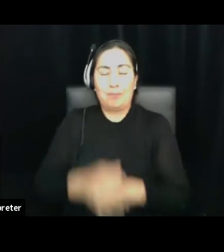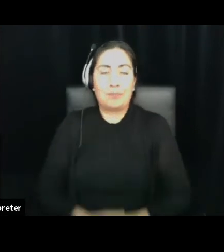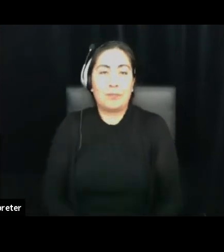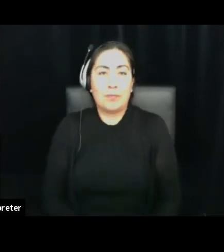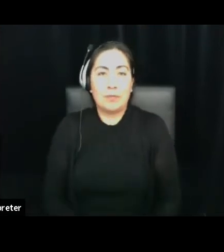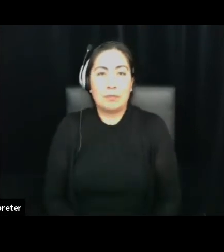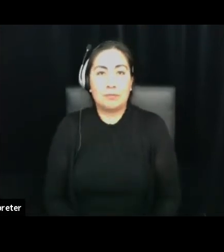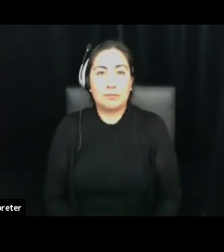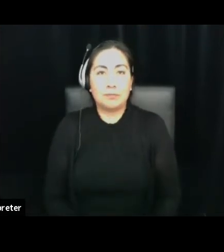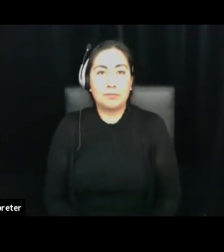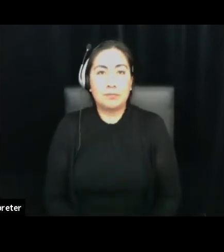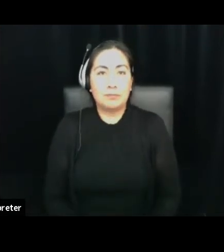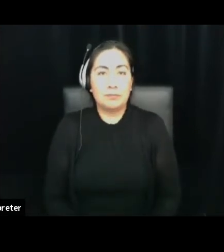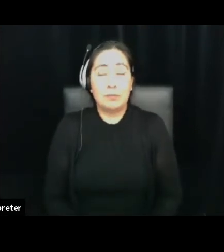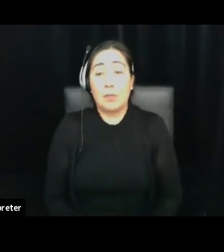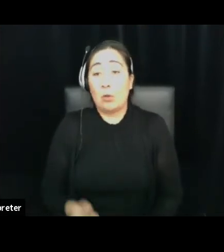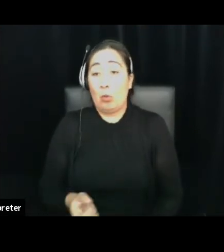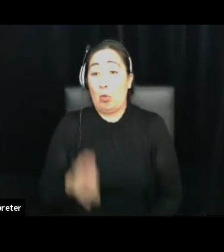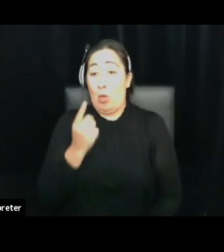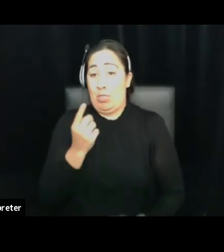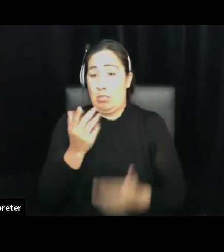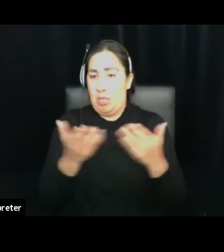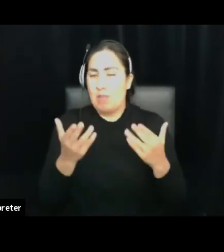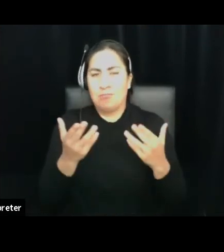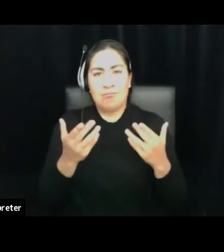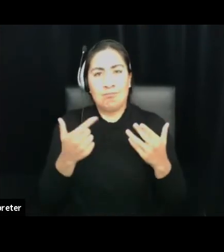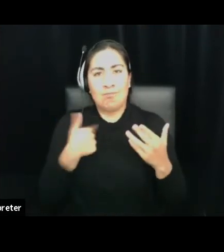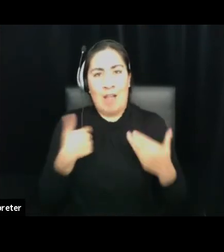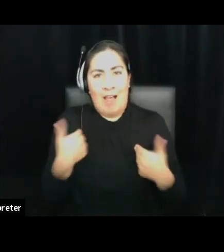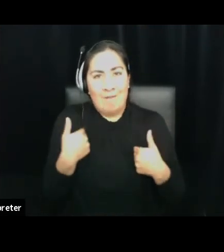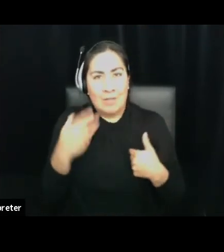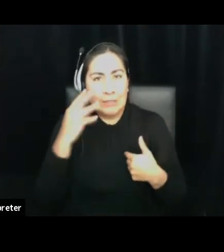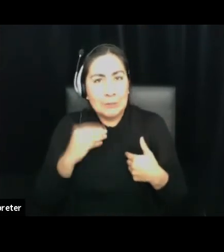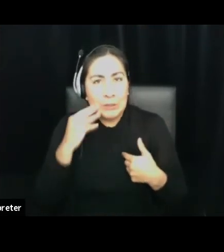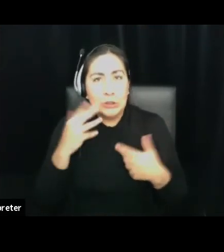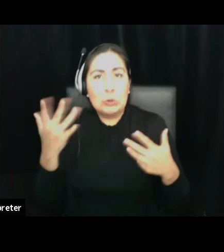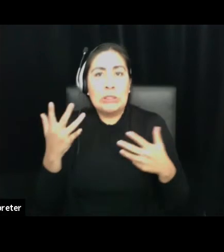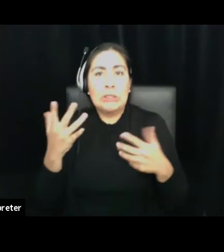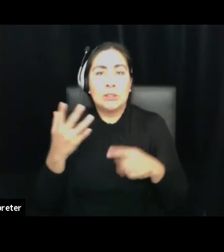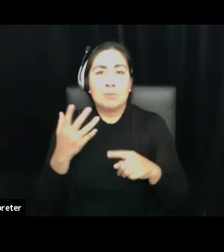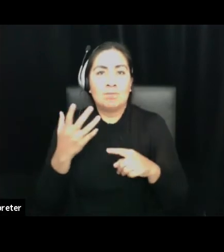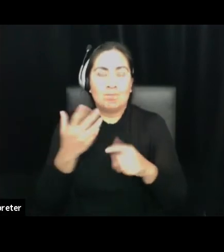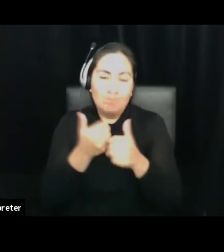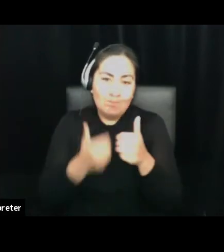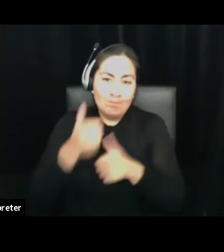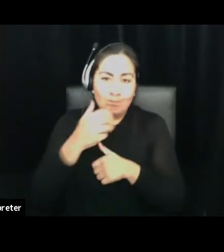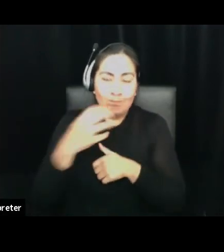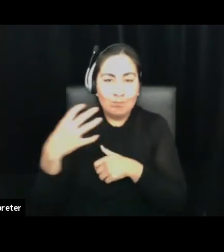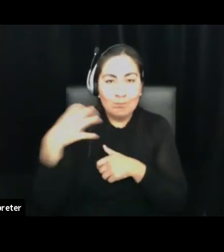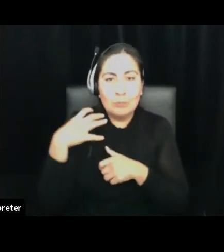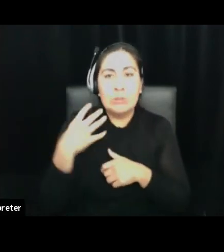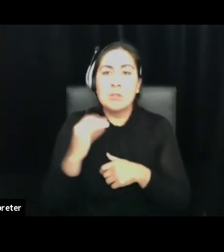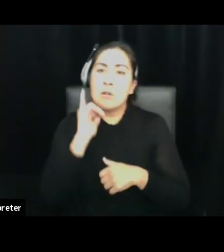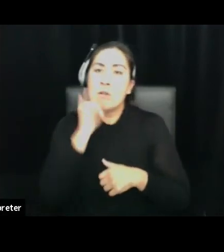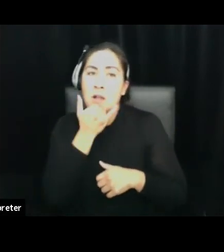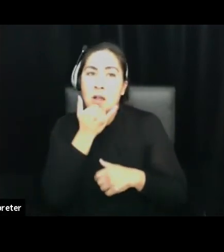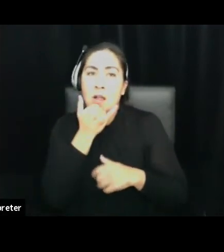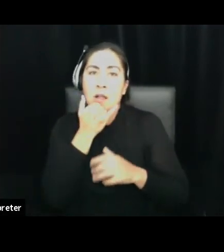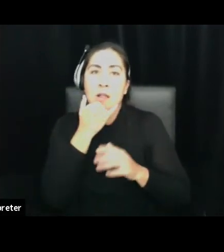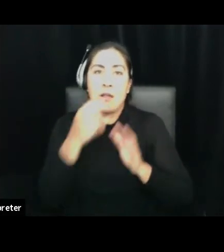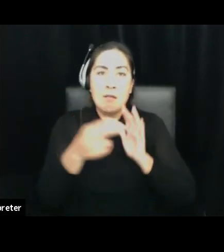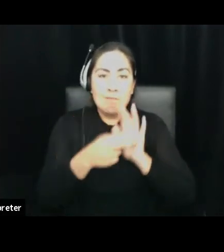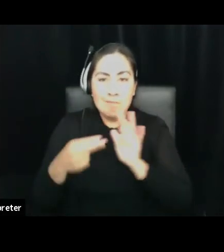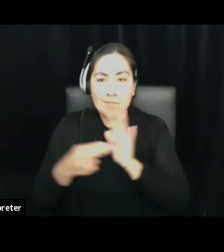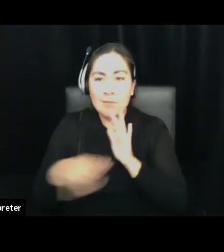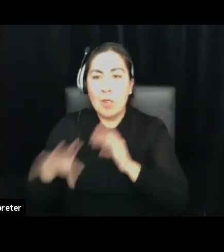One thing I do have experience with is employers mischaracterizing their employees as